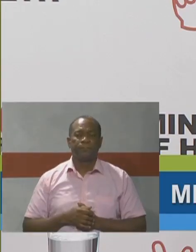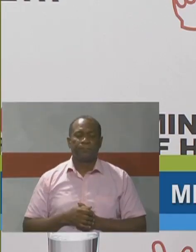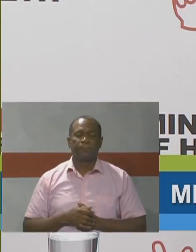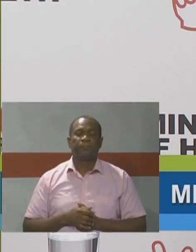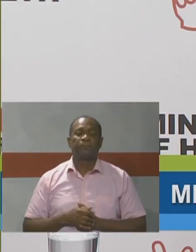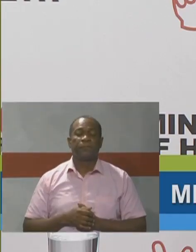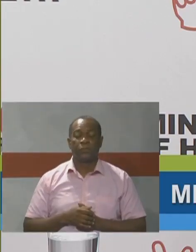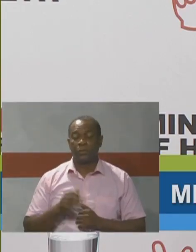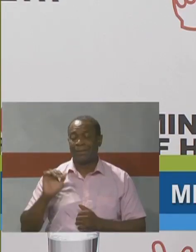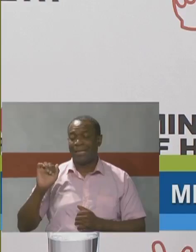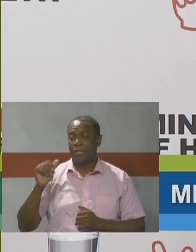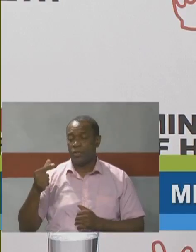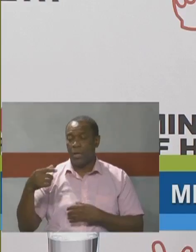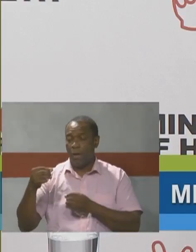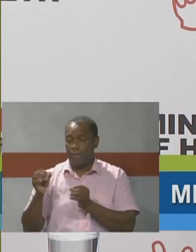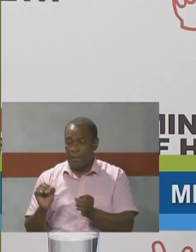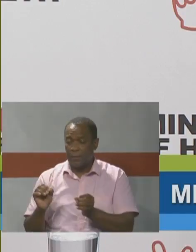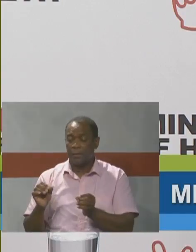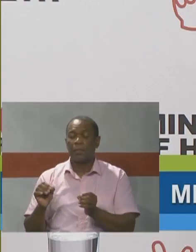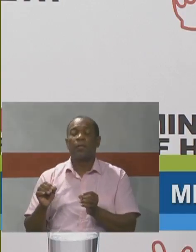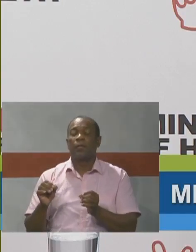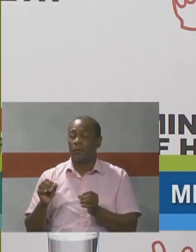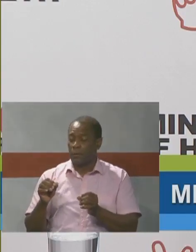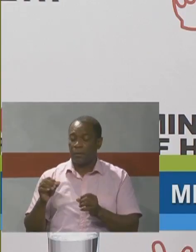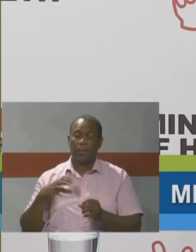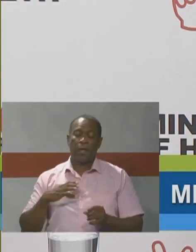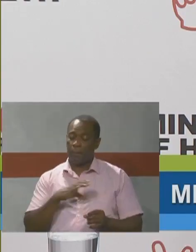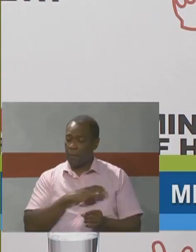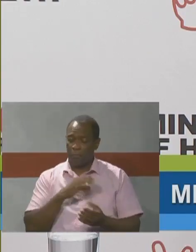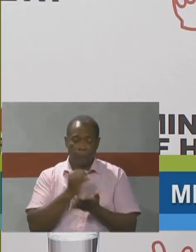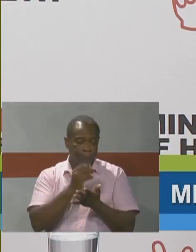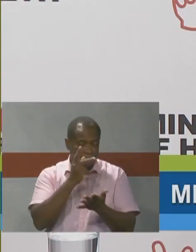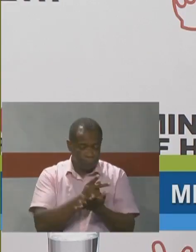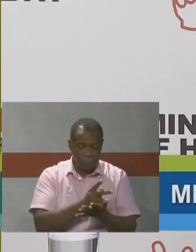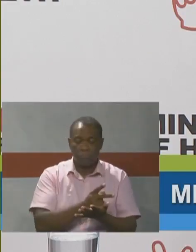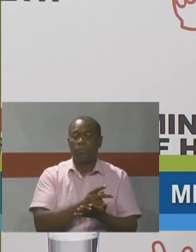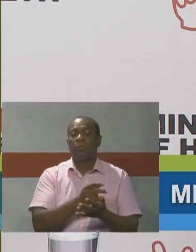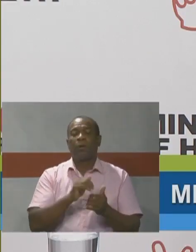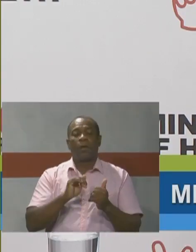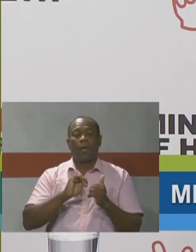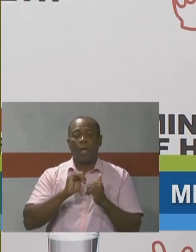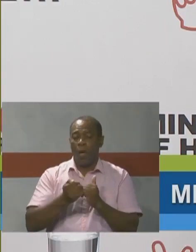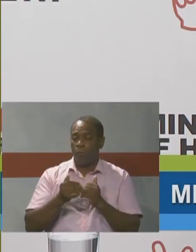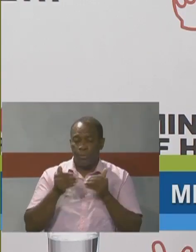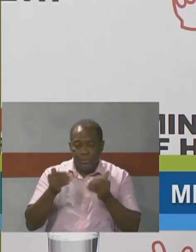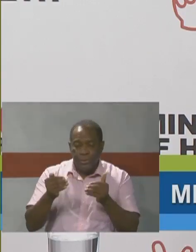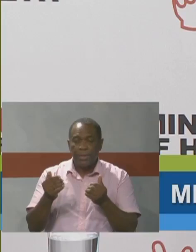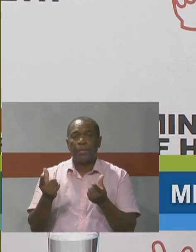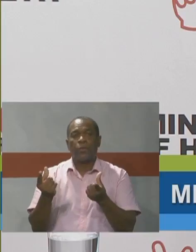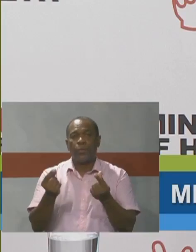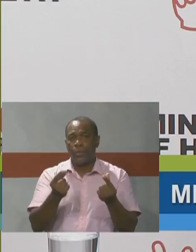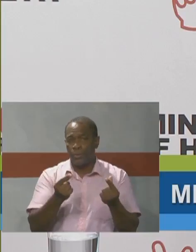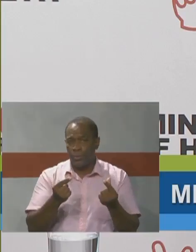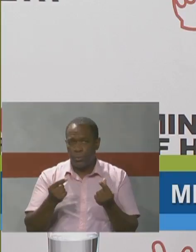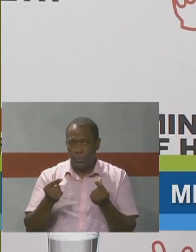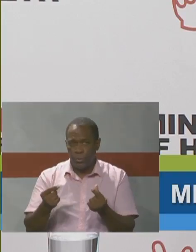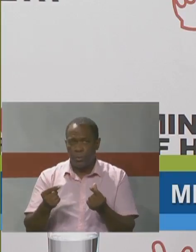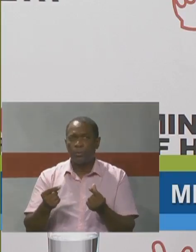Attorney General and approved by Cabinet. We put out guidelines, we put out the conditions.